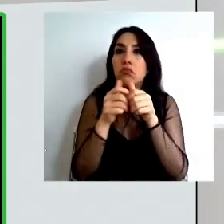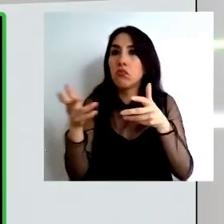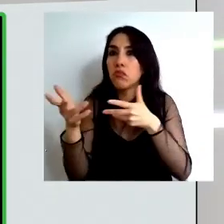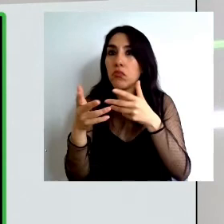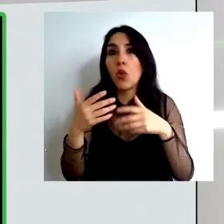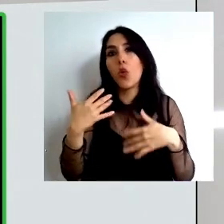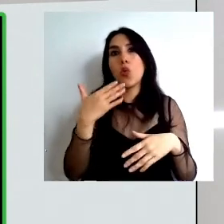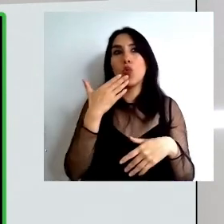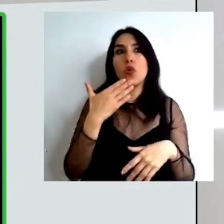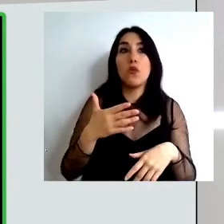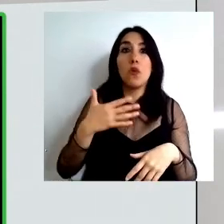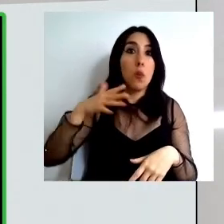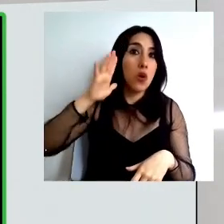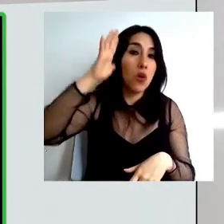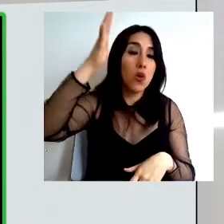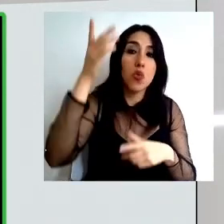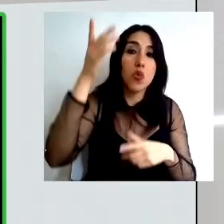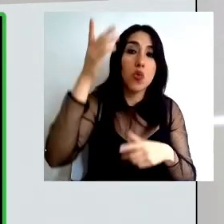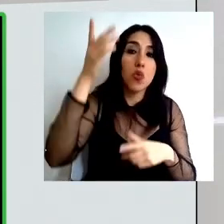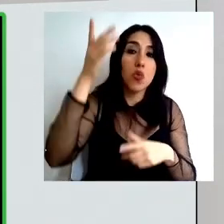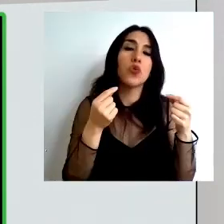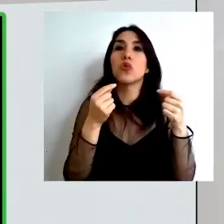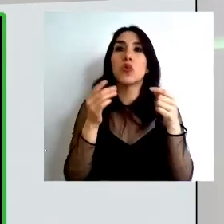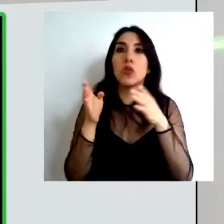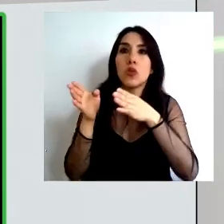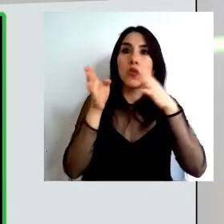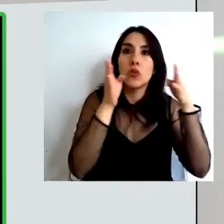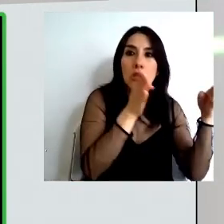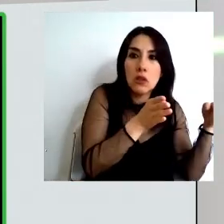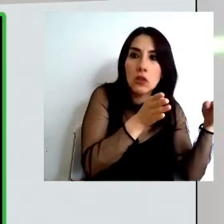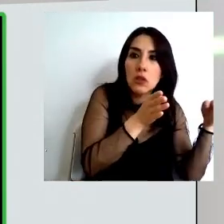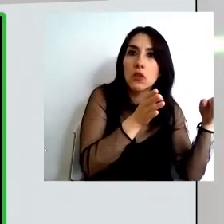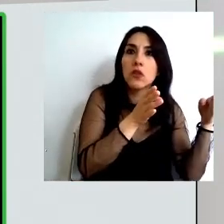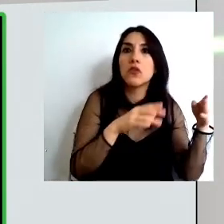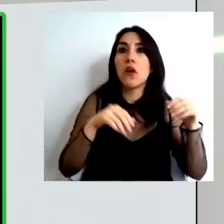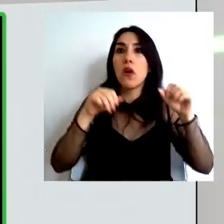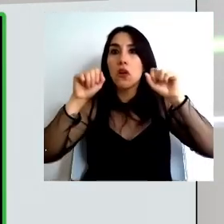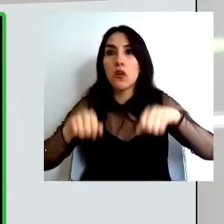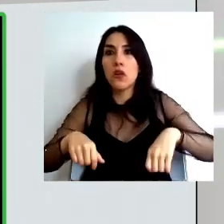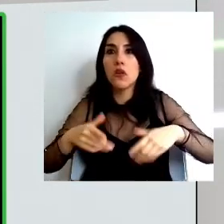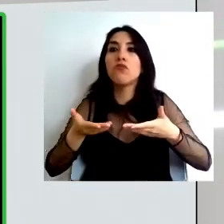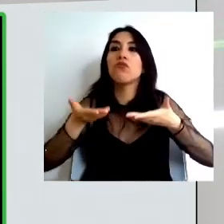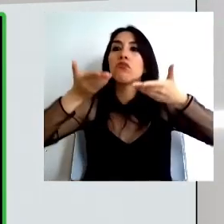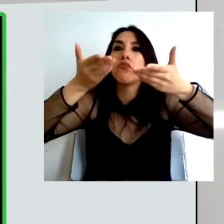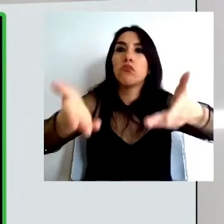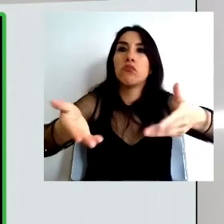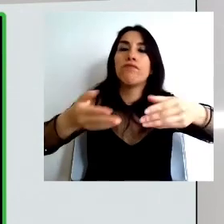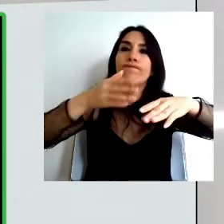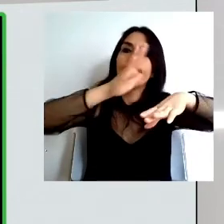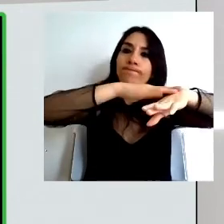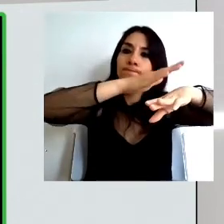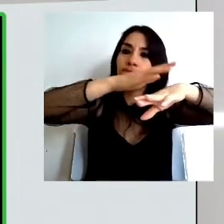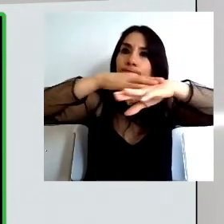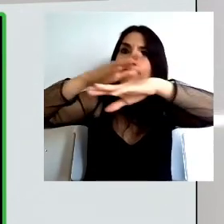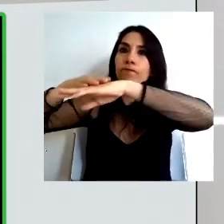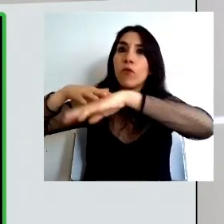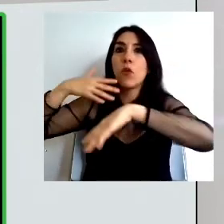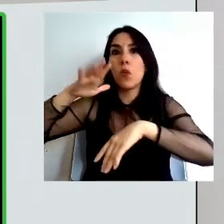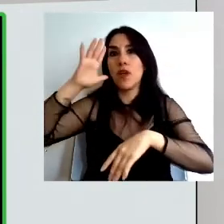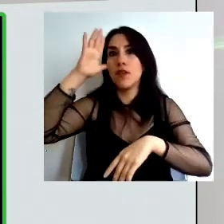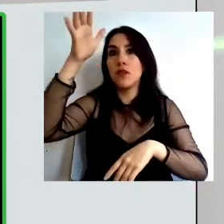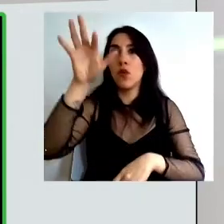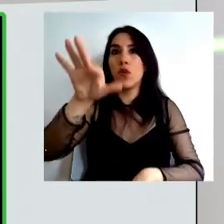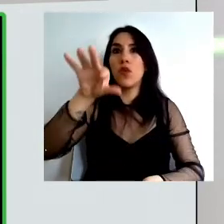the funding side of the ecosystem. We need more of you. We need more of your support. And in particular, not only